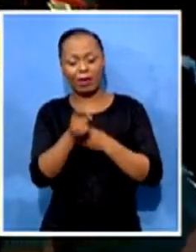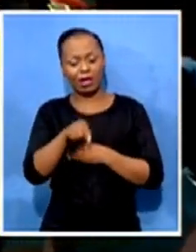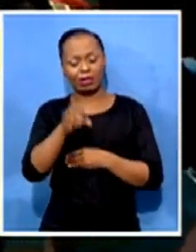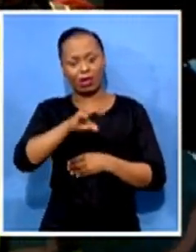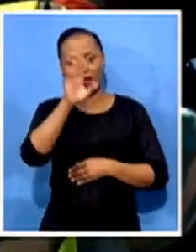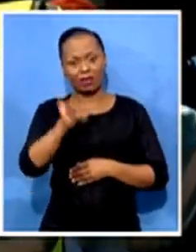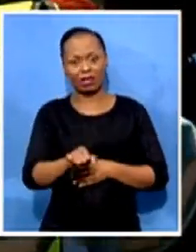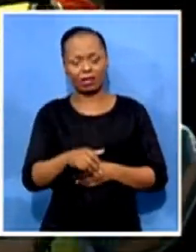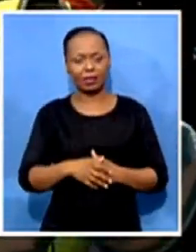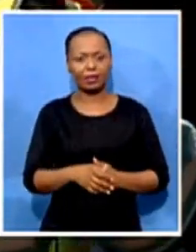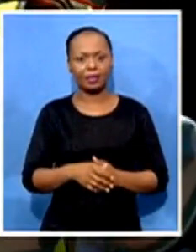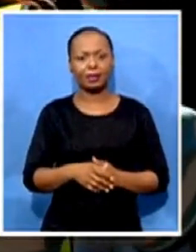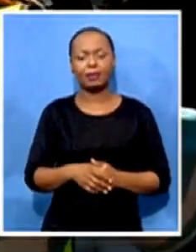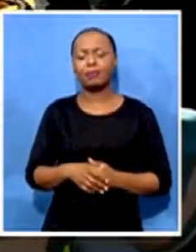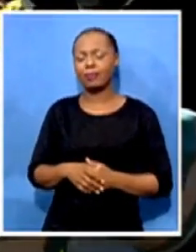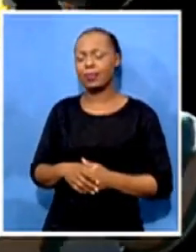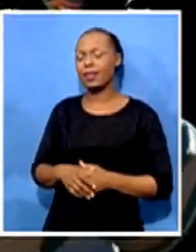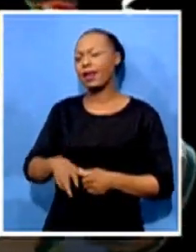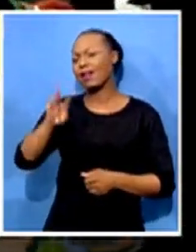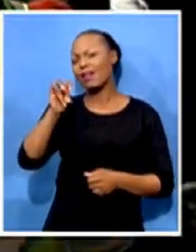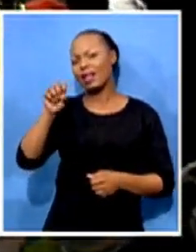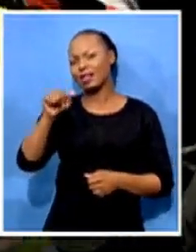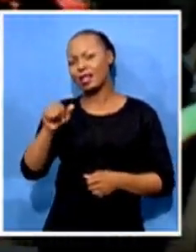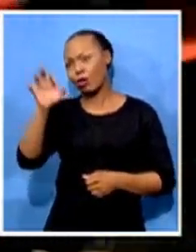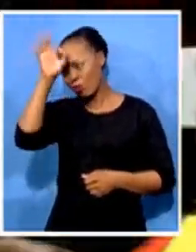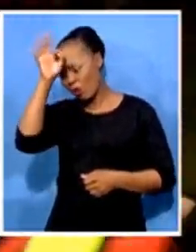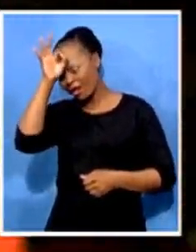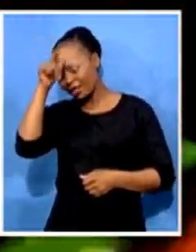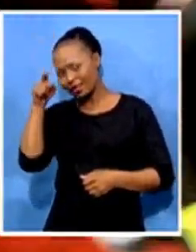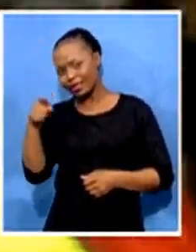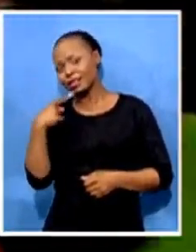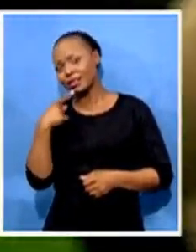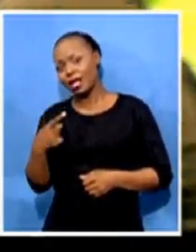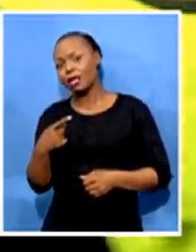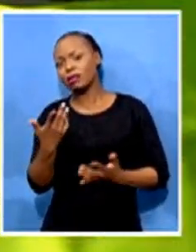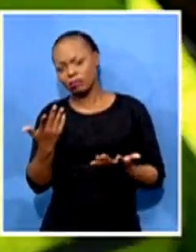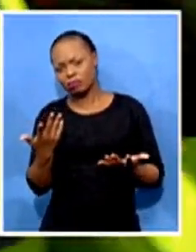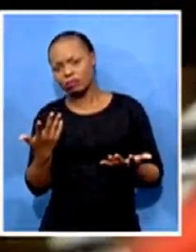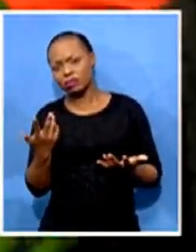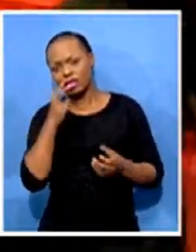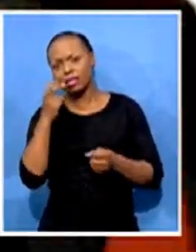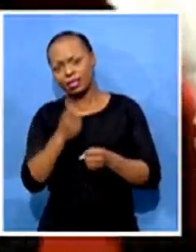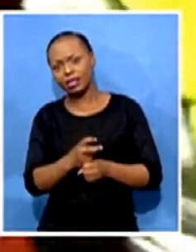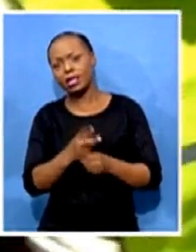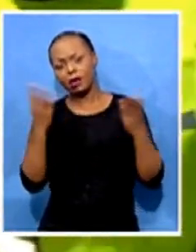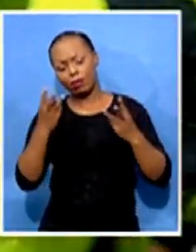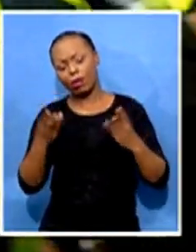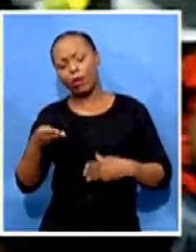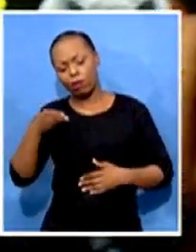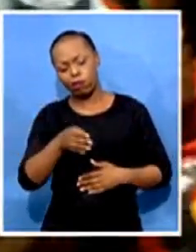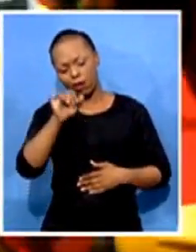intelligence with the police, they would say, look, we have to have people within the crowd, but that's a big mistake, isn't it? In